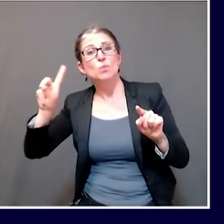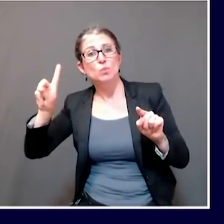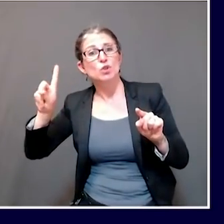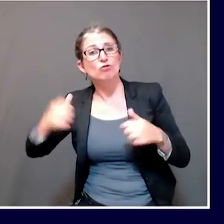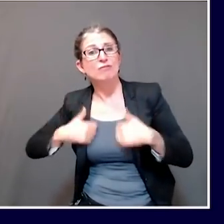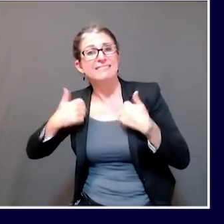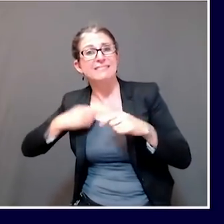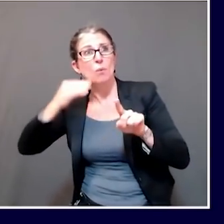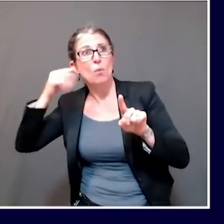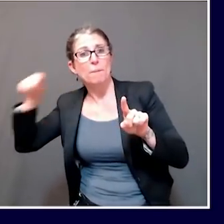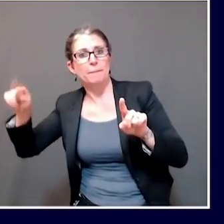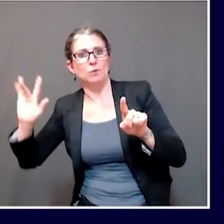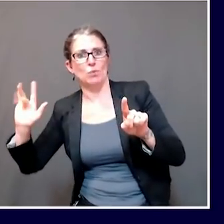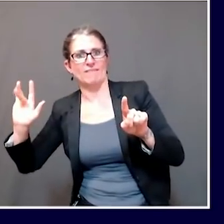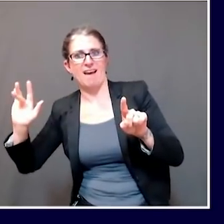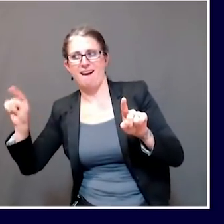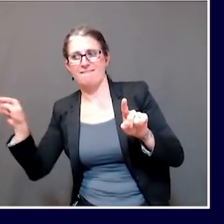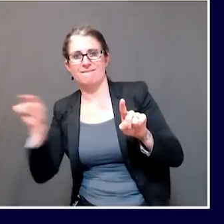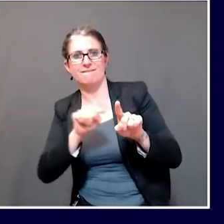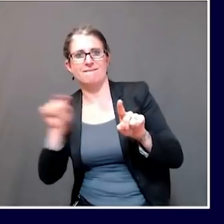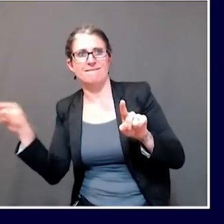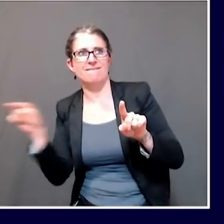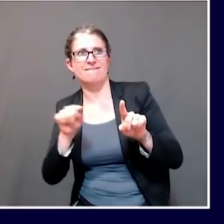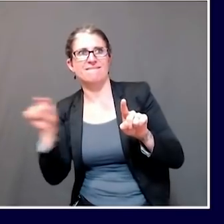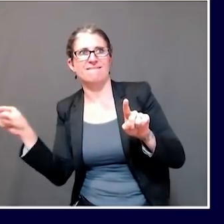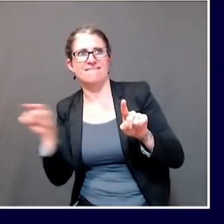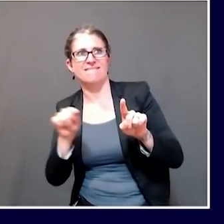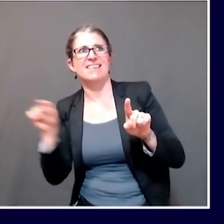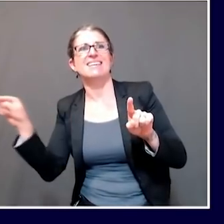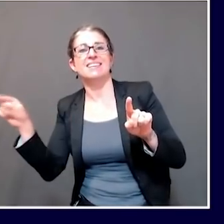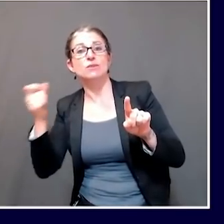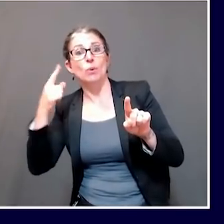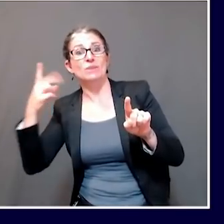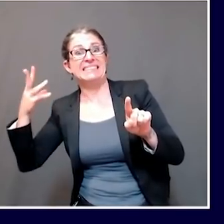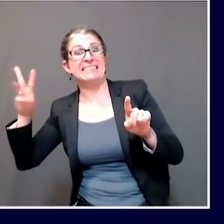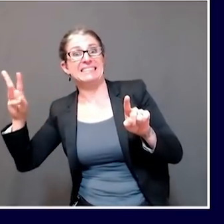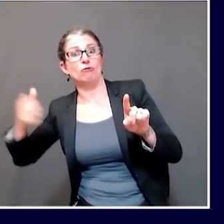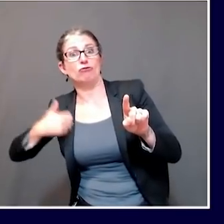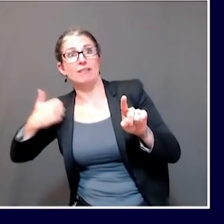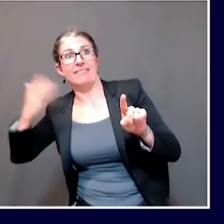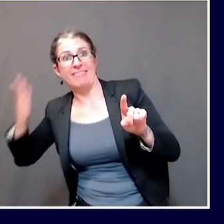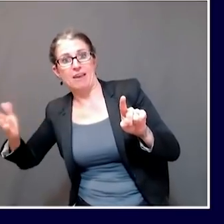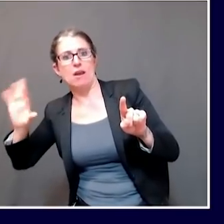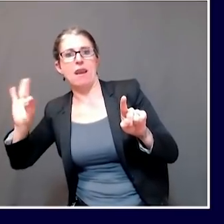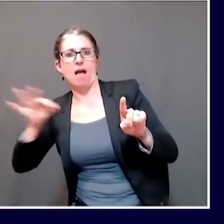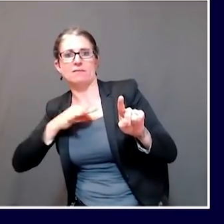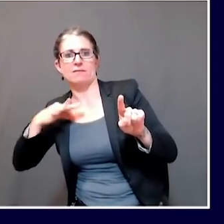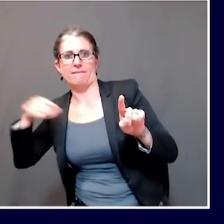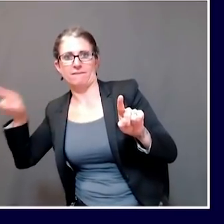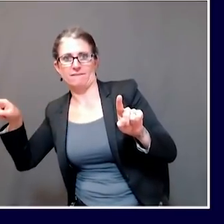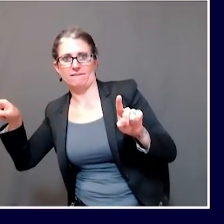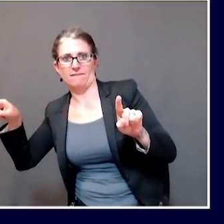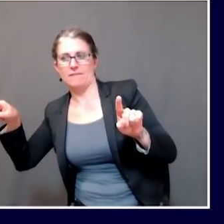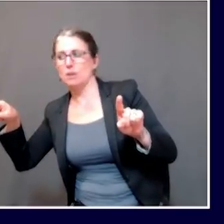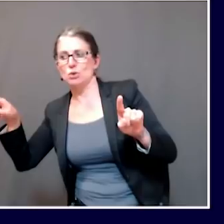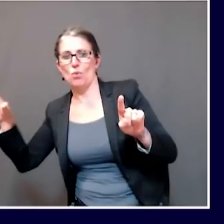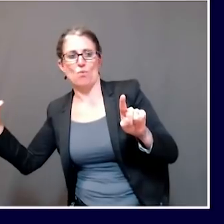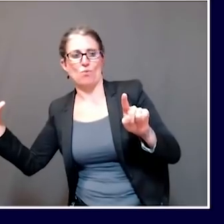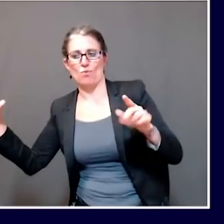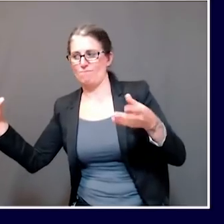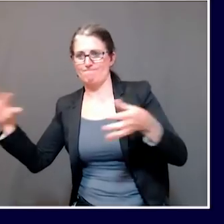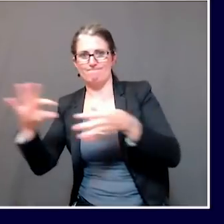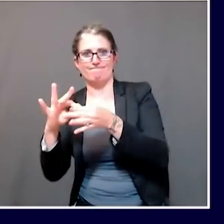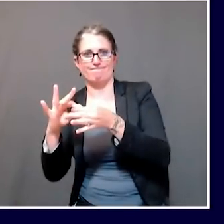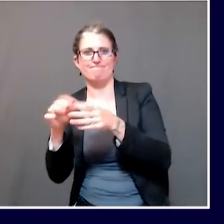25 cases, 16 among residents, and 9 among staff. In terms of our metrics